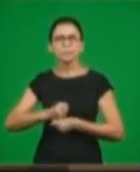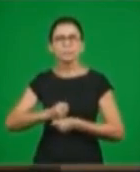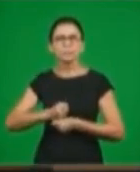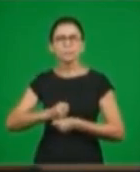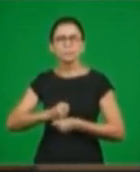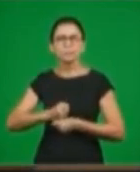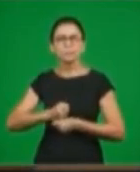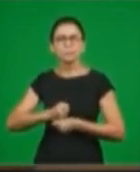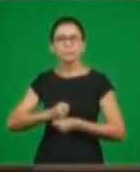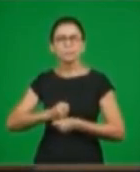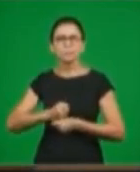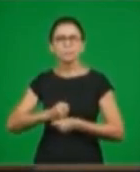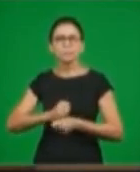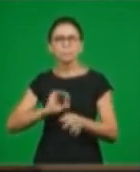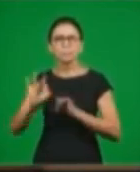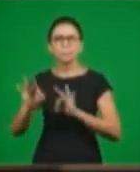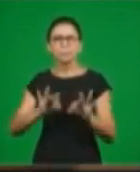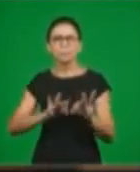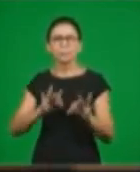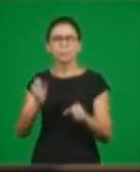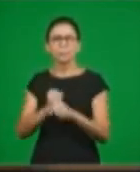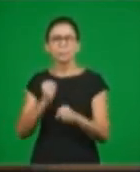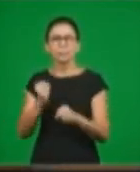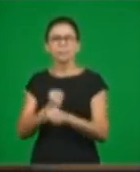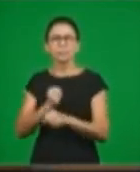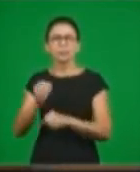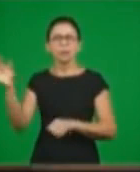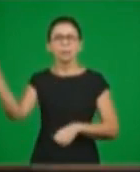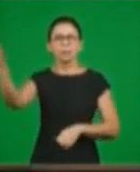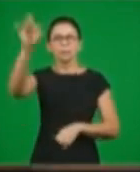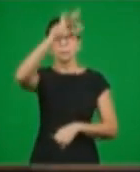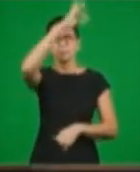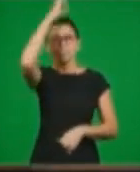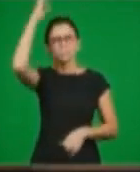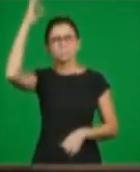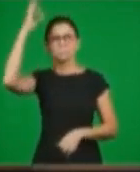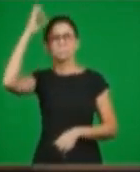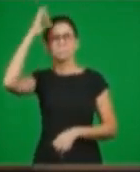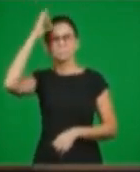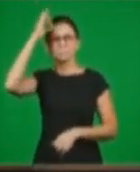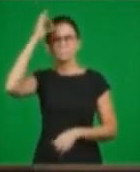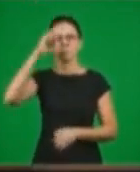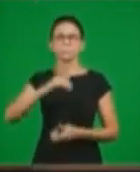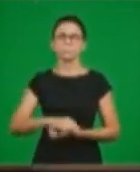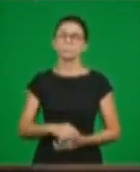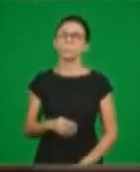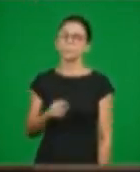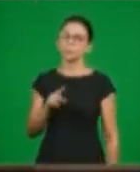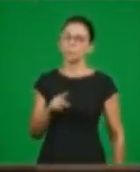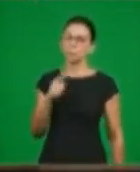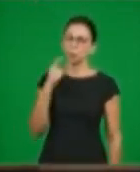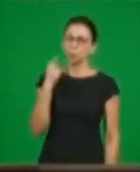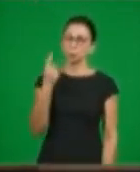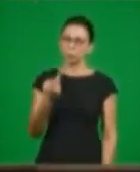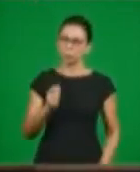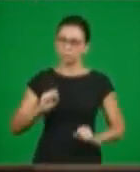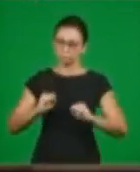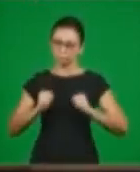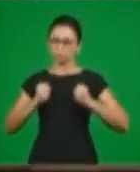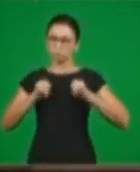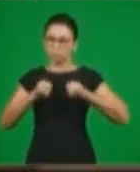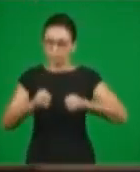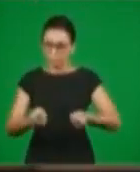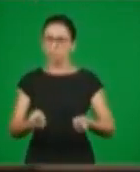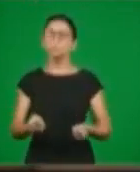nobody's gonna bring soldiers here that they're not gonna put in practice. We actually want people. We are gonna